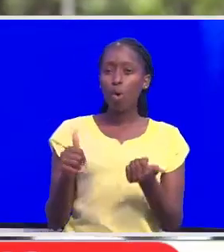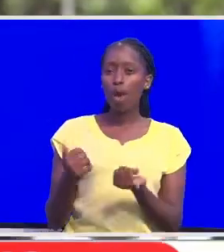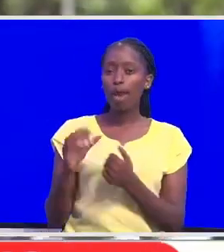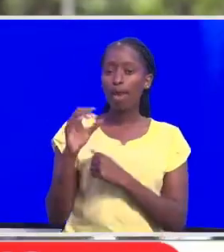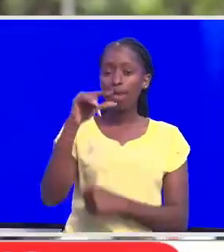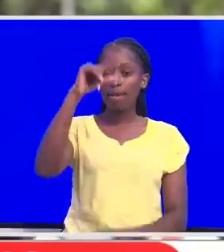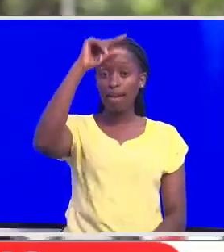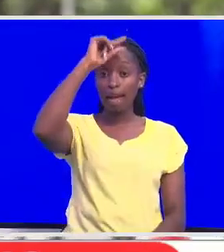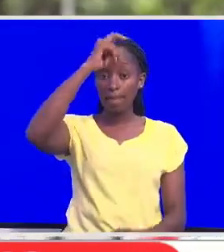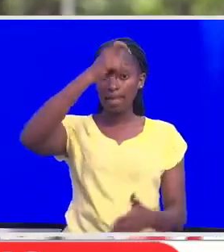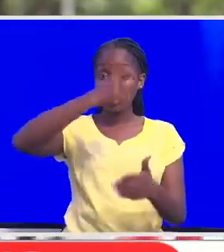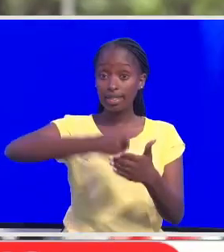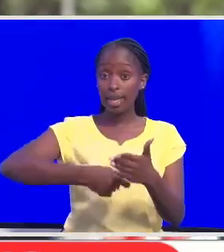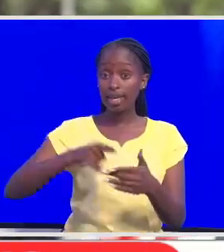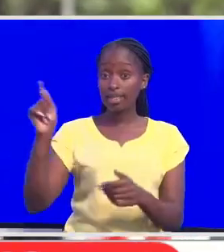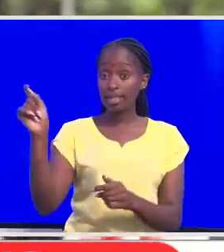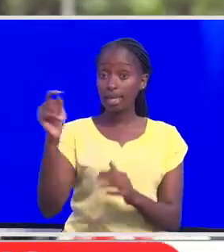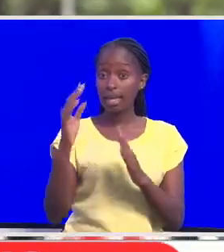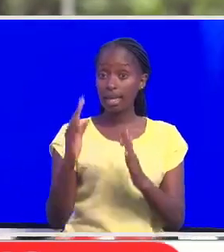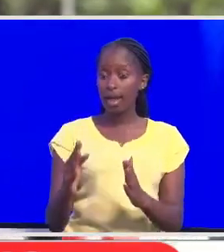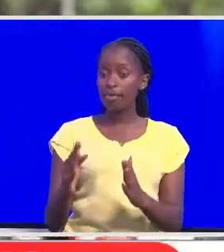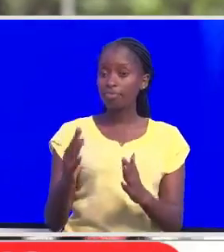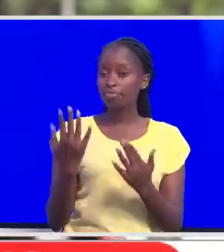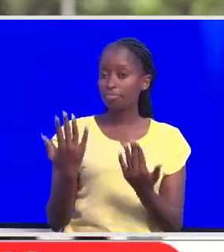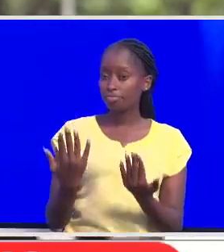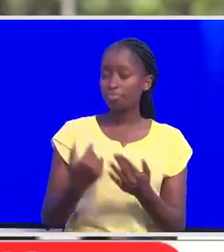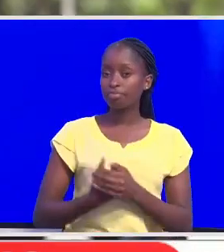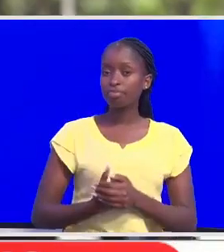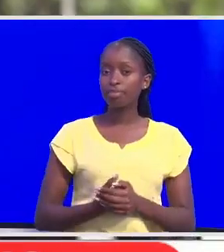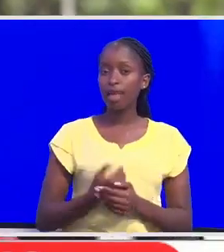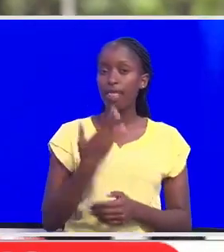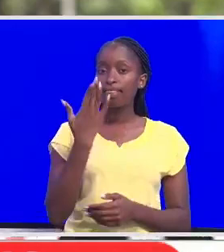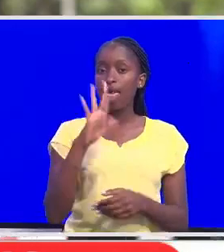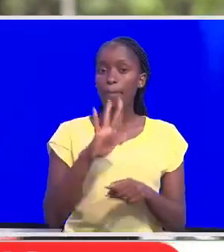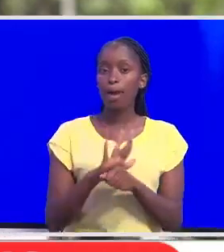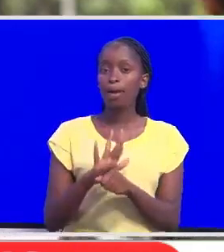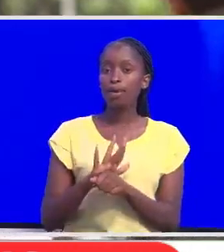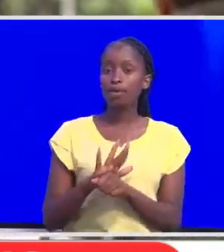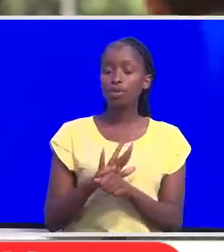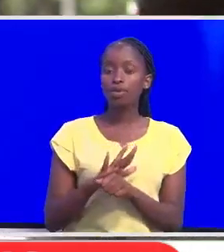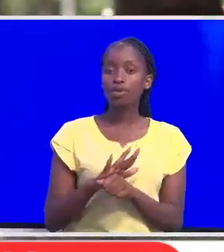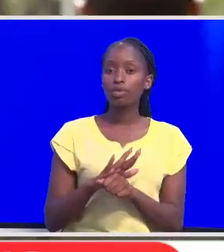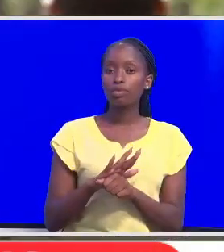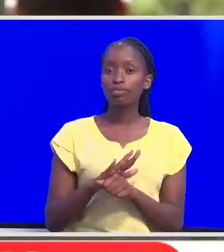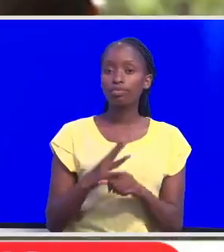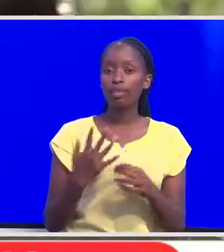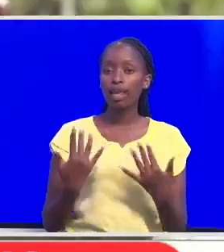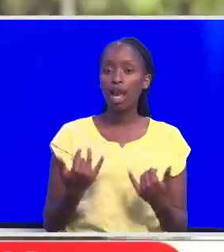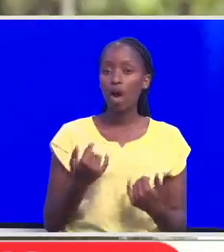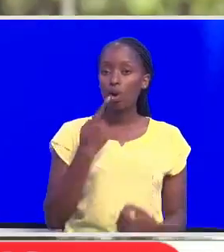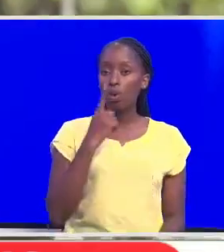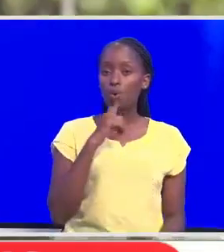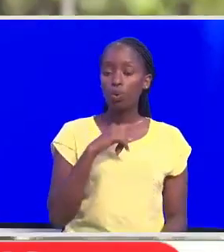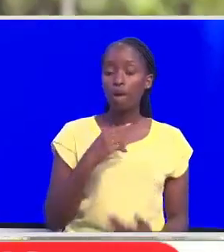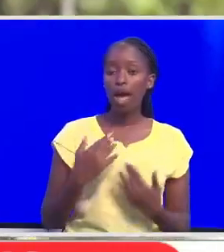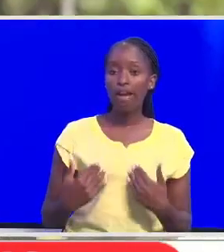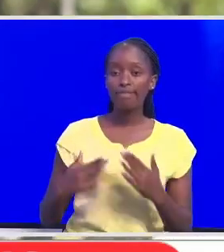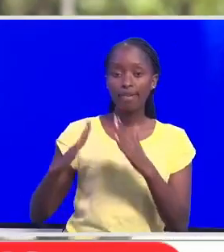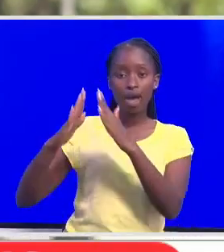tax Kenyans who most of them wenye already wako na